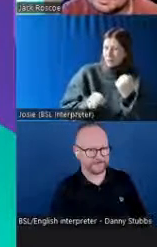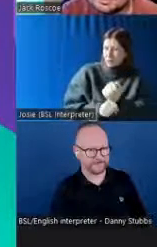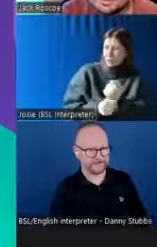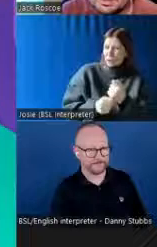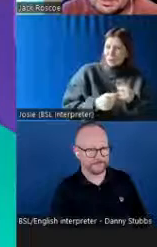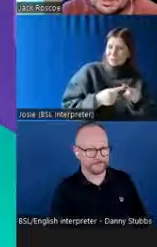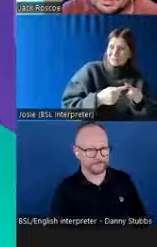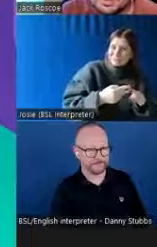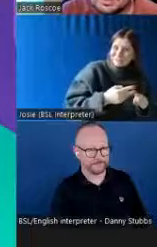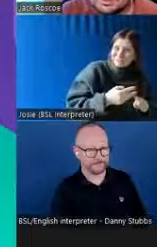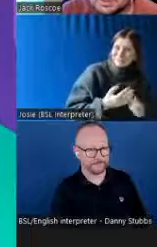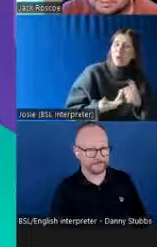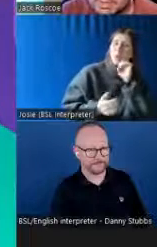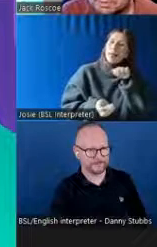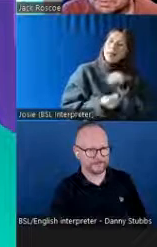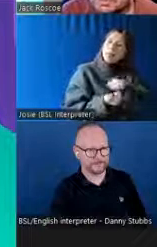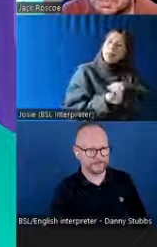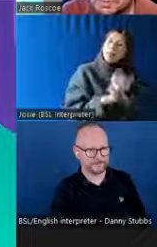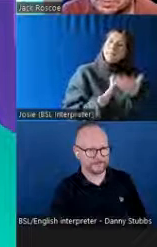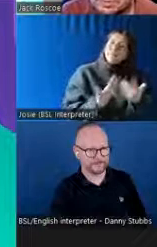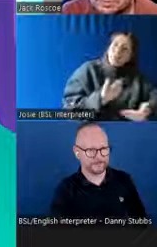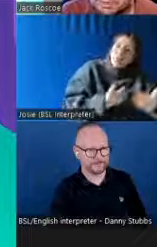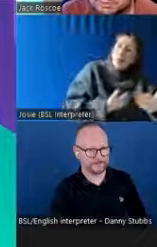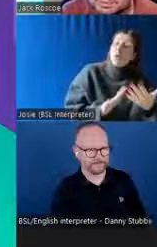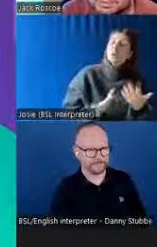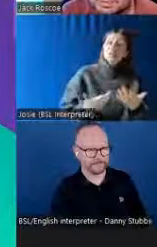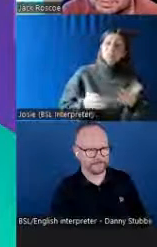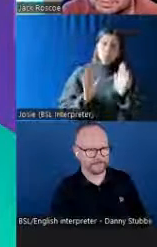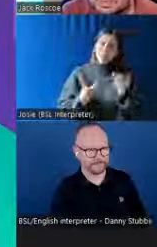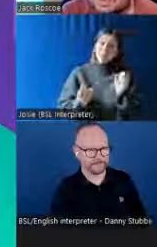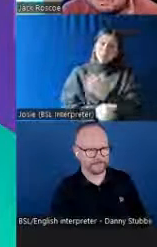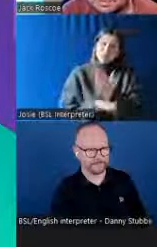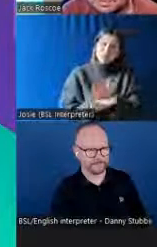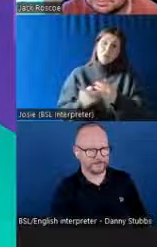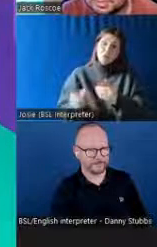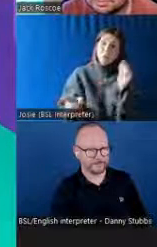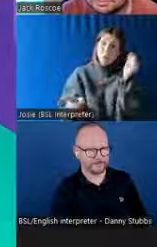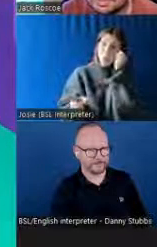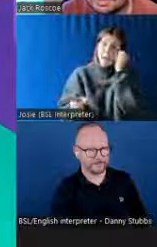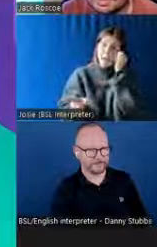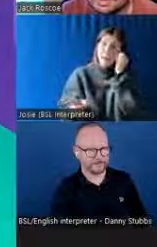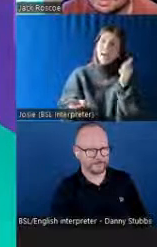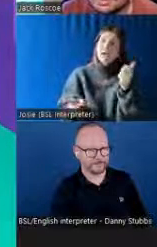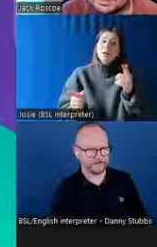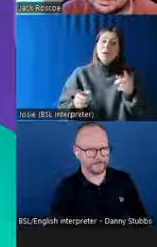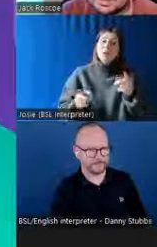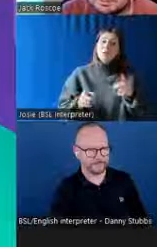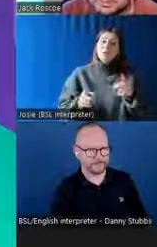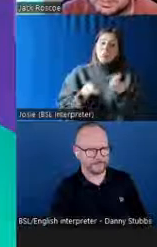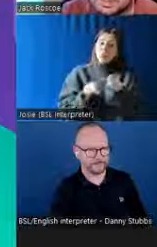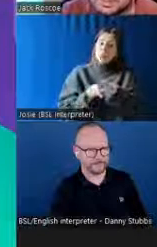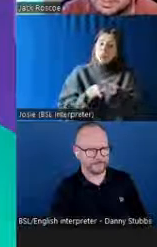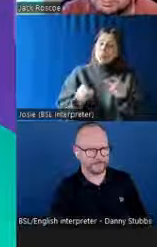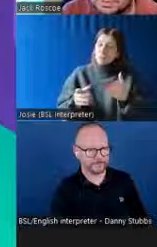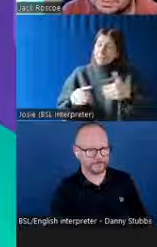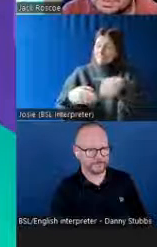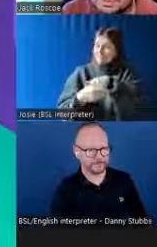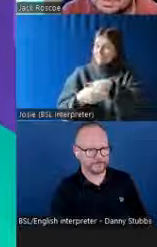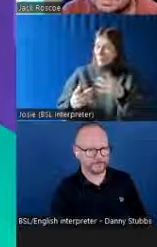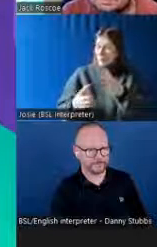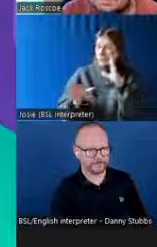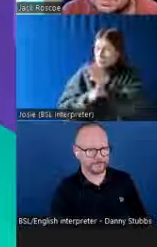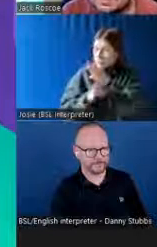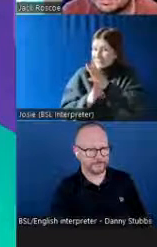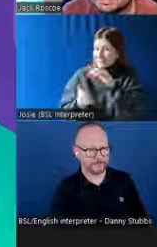is deleted. And you should make your privacy notice available to them, covering all of that. And in most cases I've worked